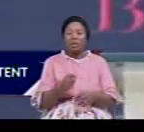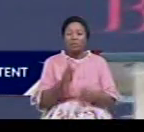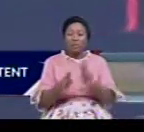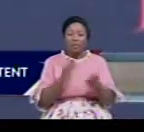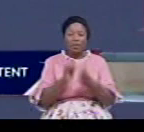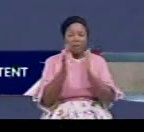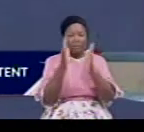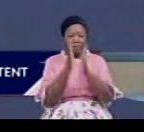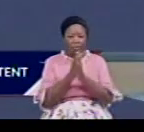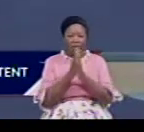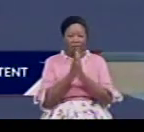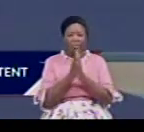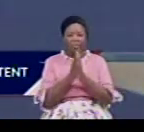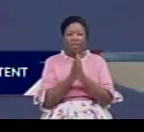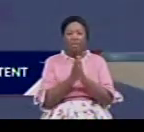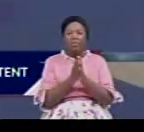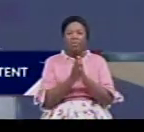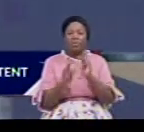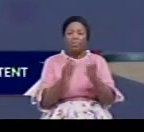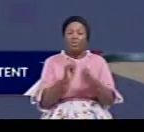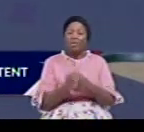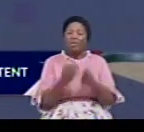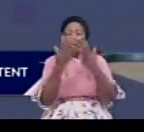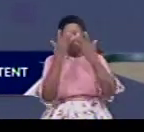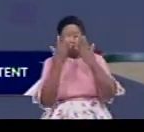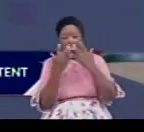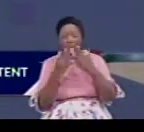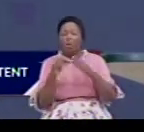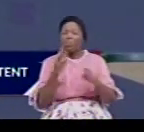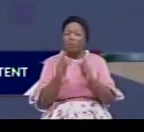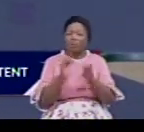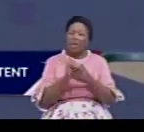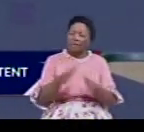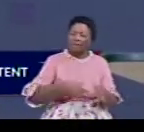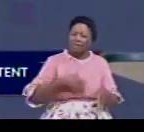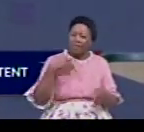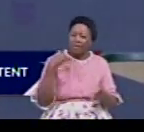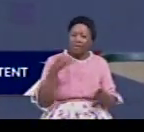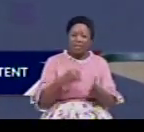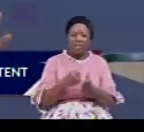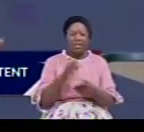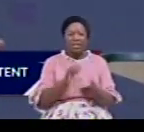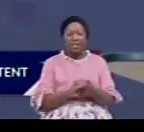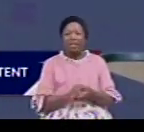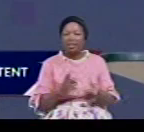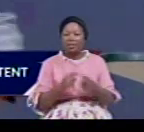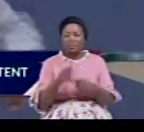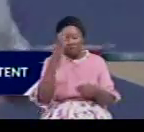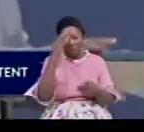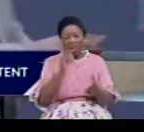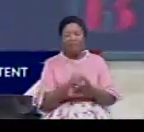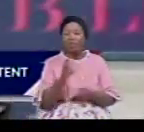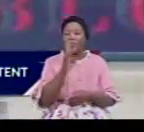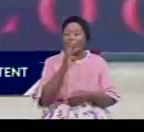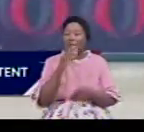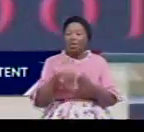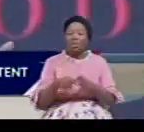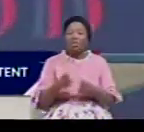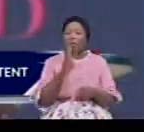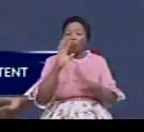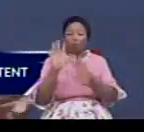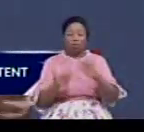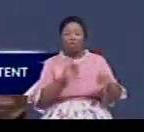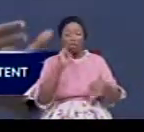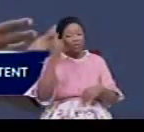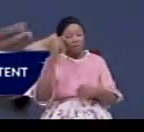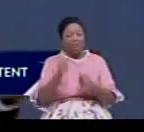like the river, like the water in the ocean is for everybody. No discrimination, but if the one that